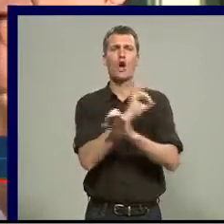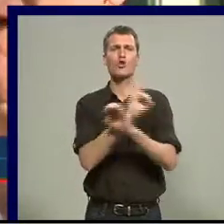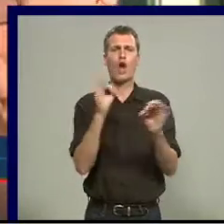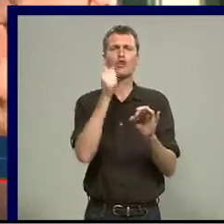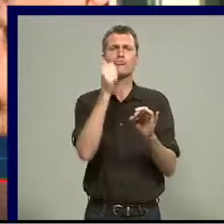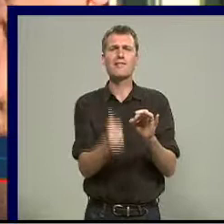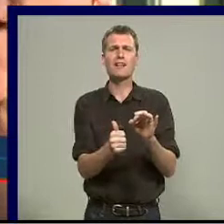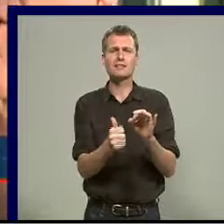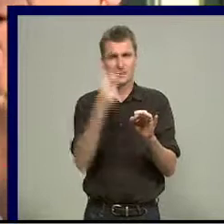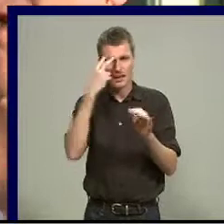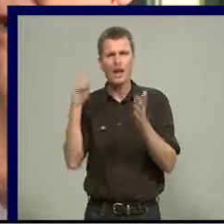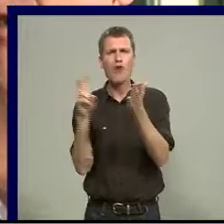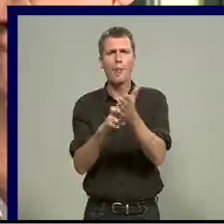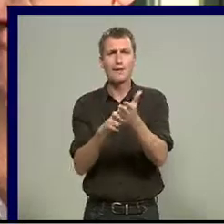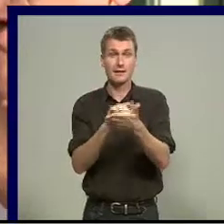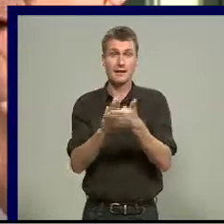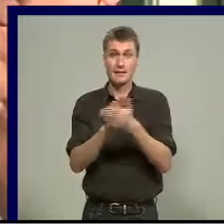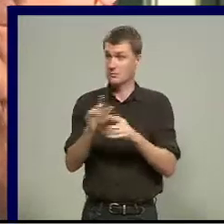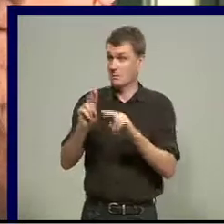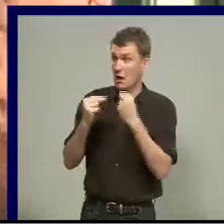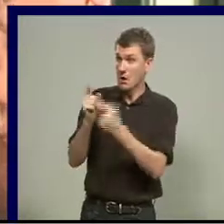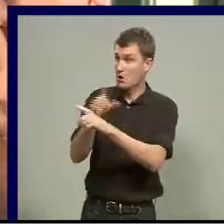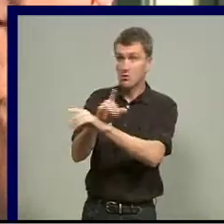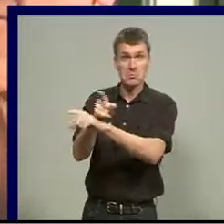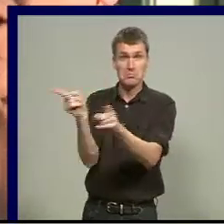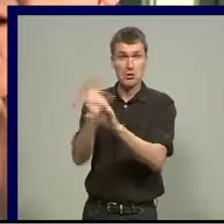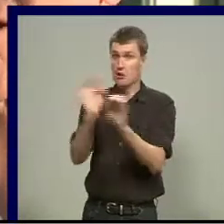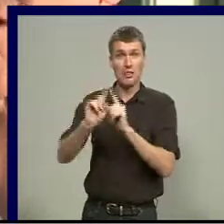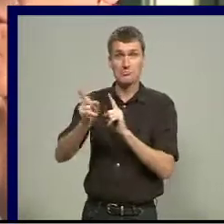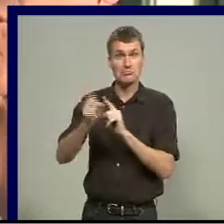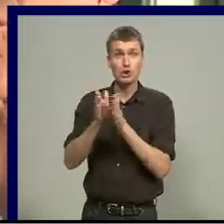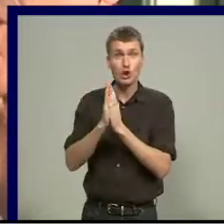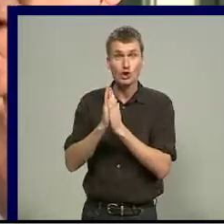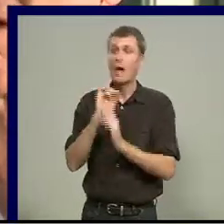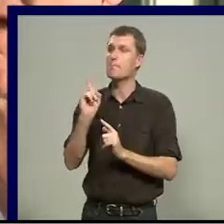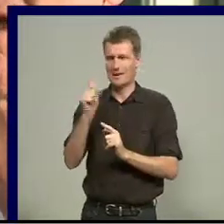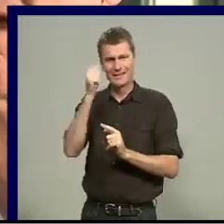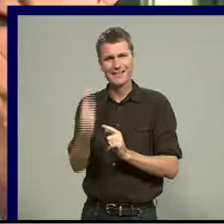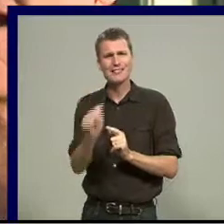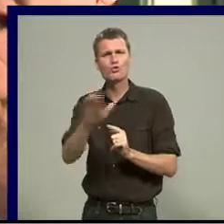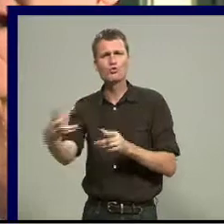and those are families who may not attend a church but do want their kids to attend a Christian school.